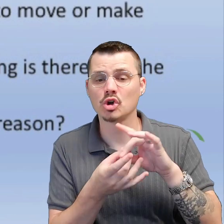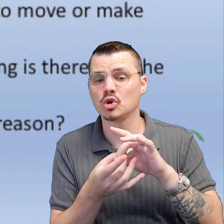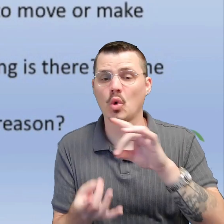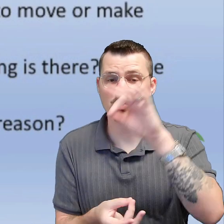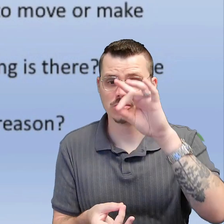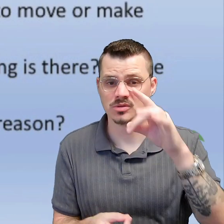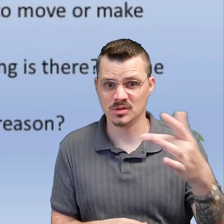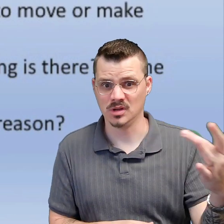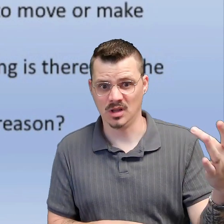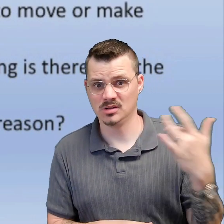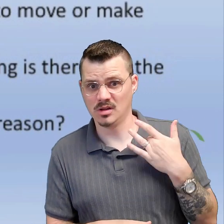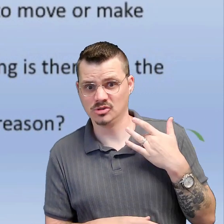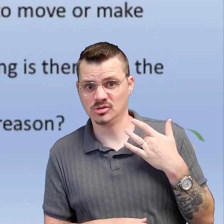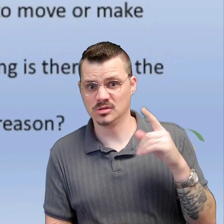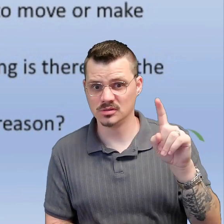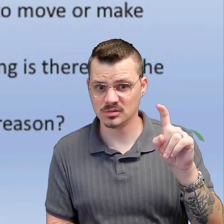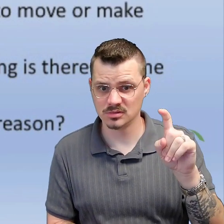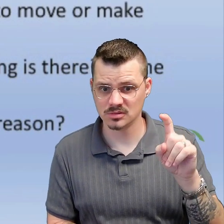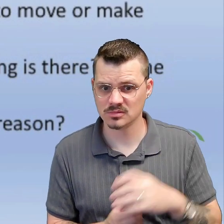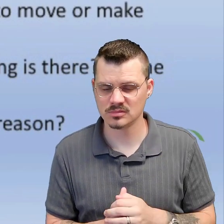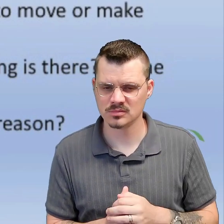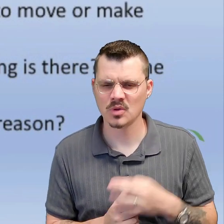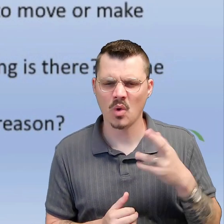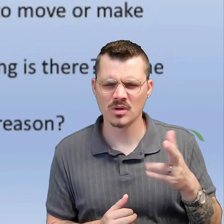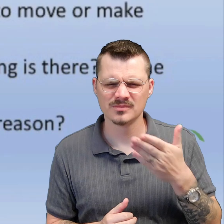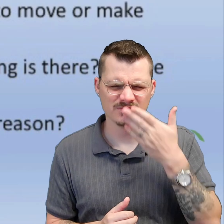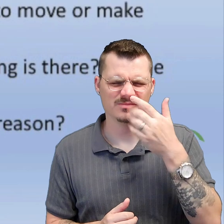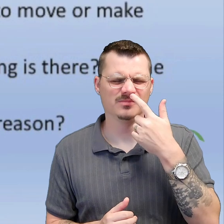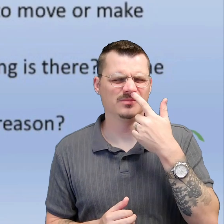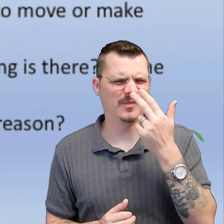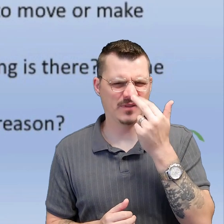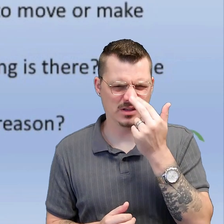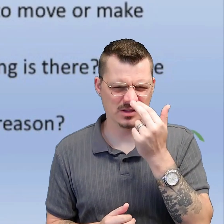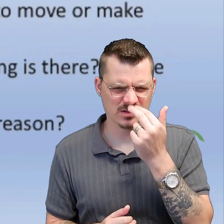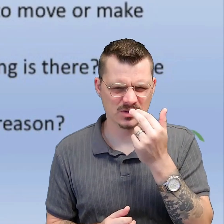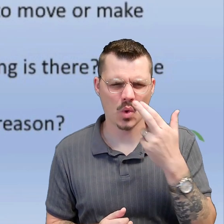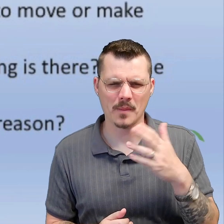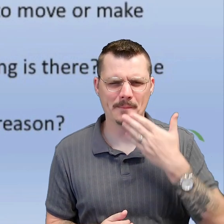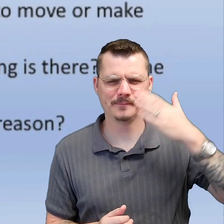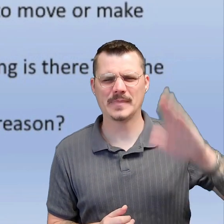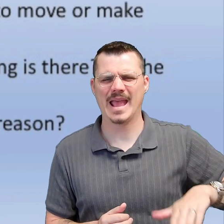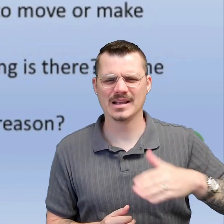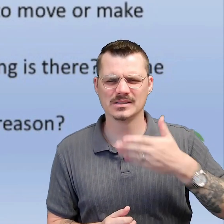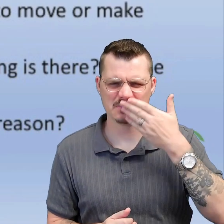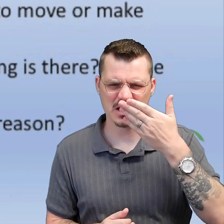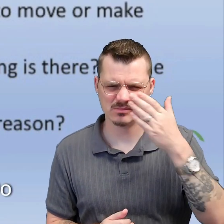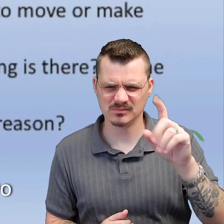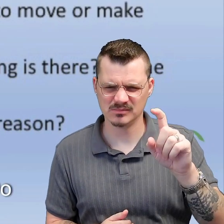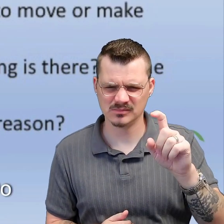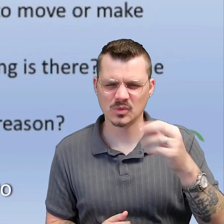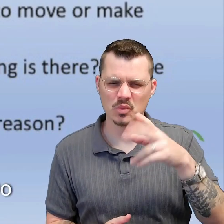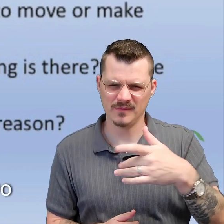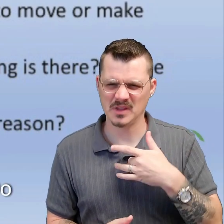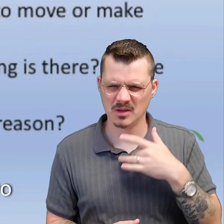ghosts ever touch you? Do they ever smell funny? Do they ever get a bad smell? Do